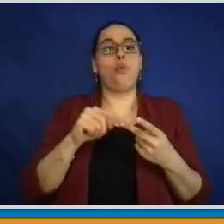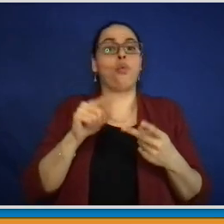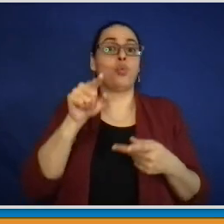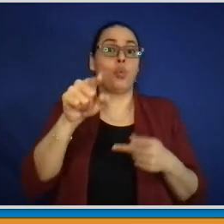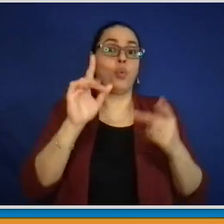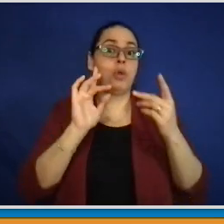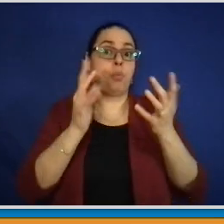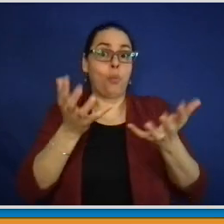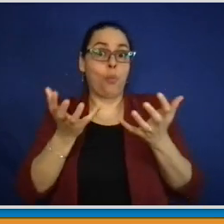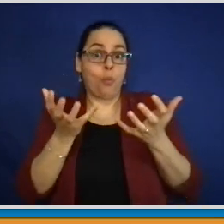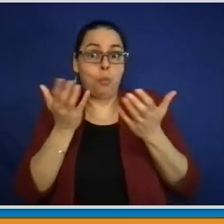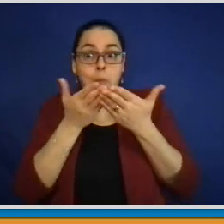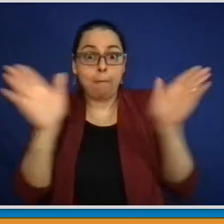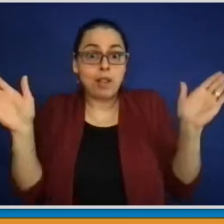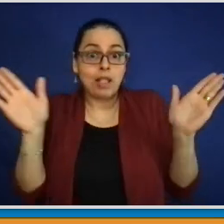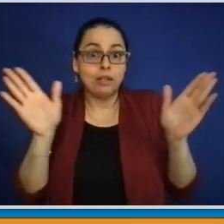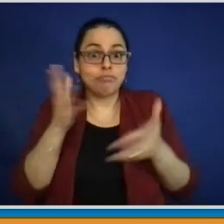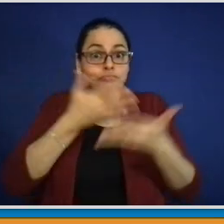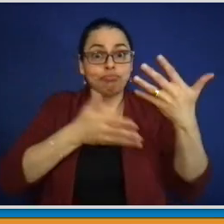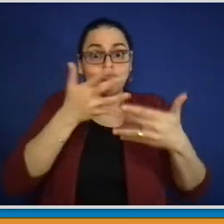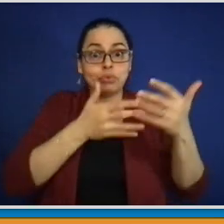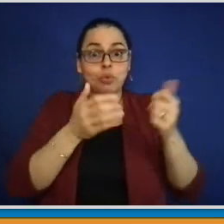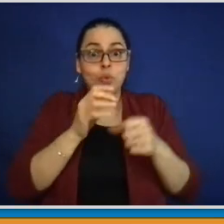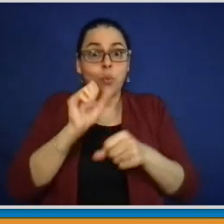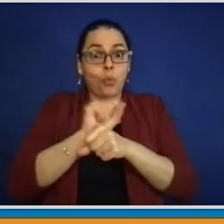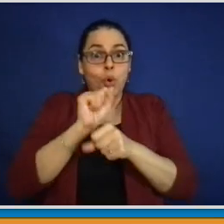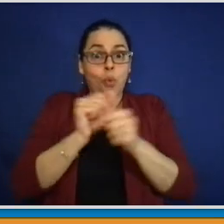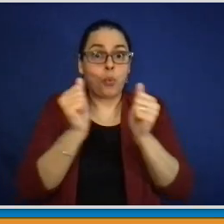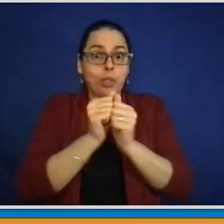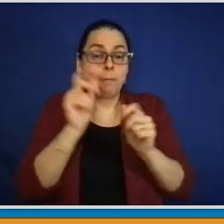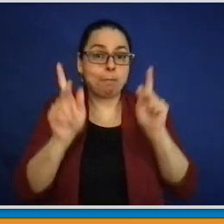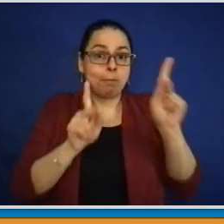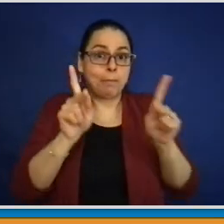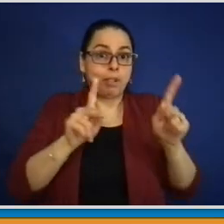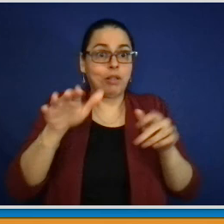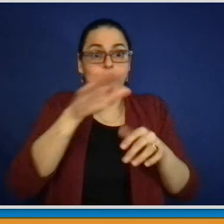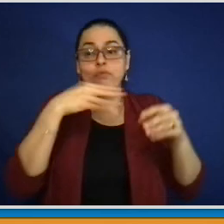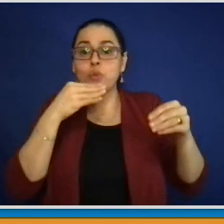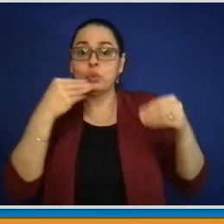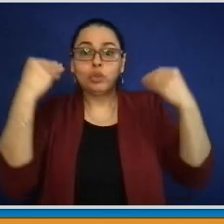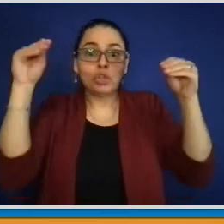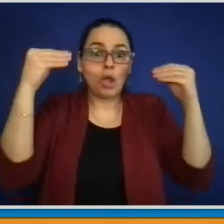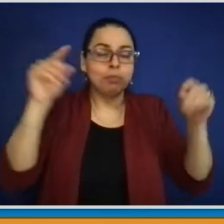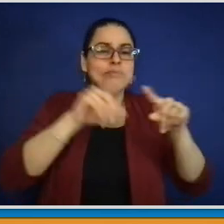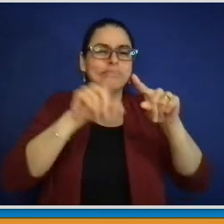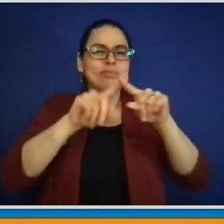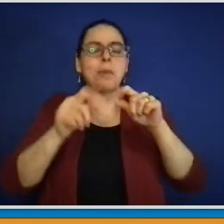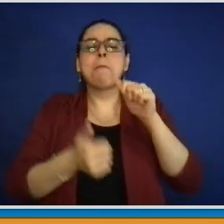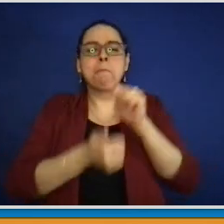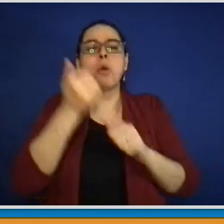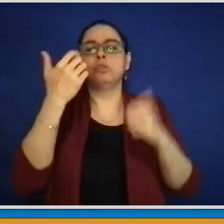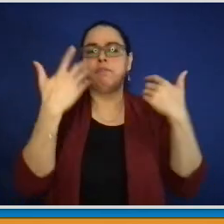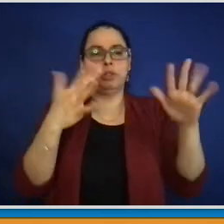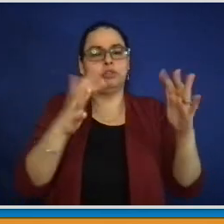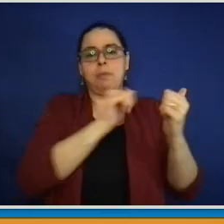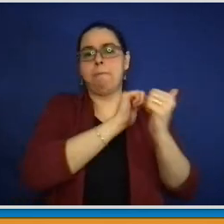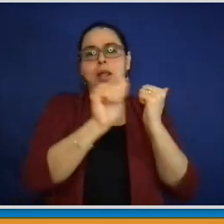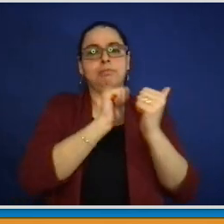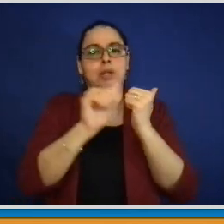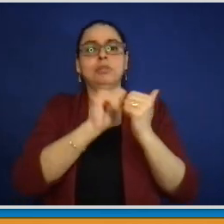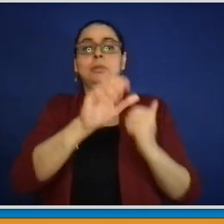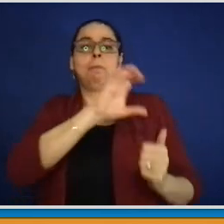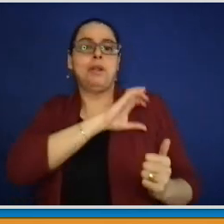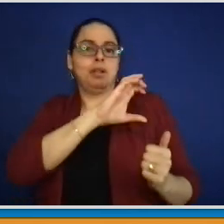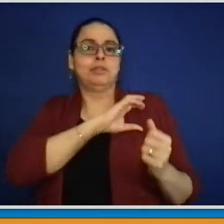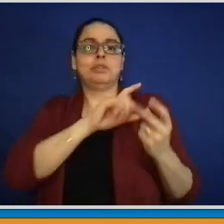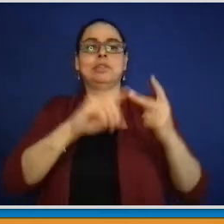store, we're long past the first responders and the teachers, certainly, as we're working through, but now we're into other areas where you have public contact as an